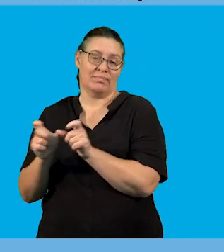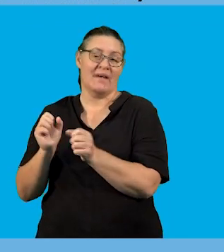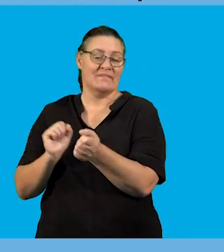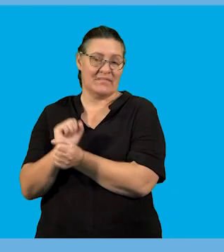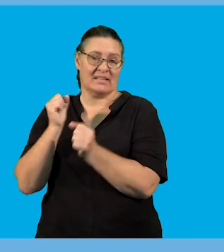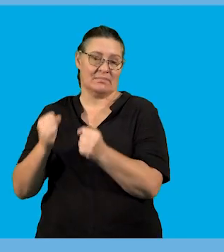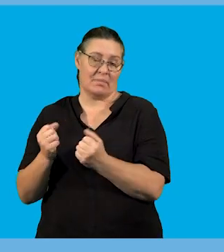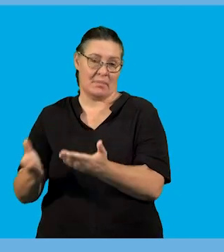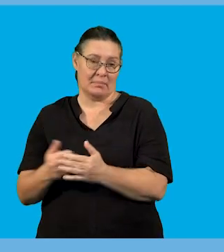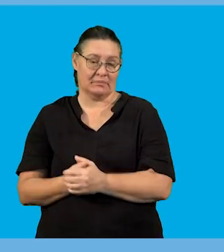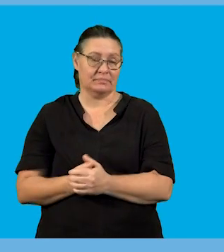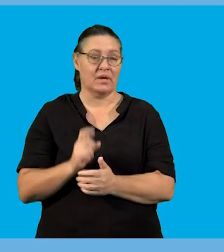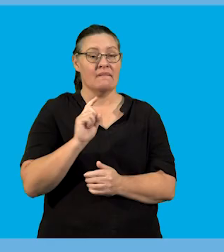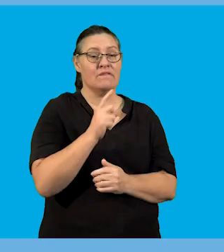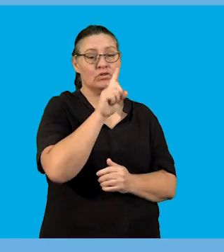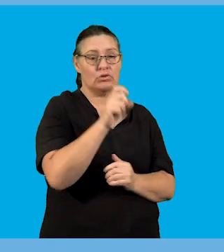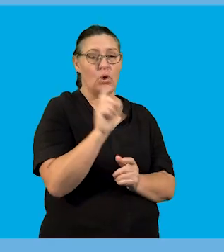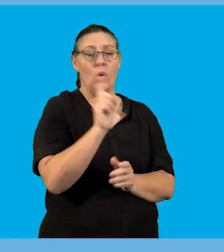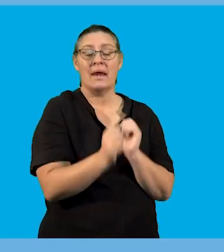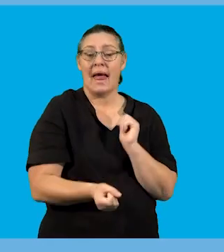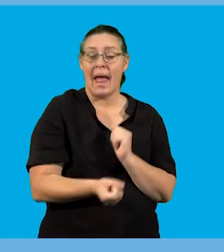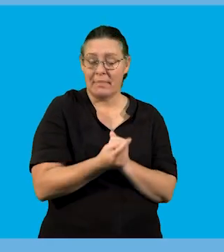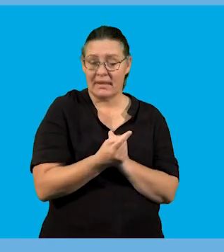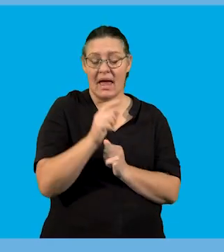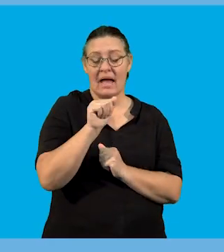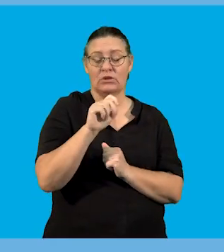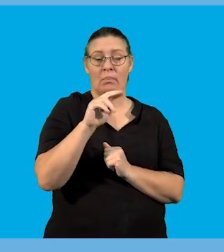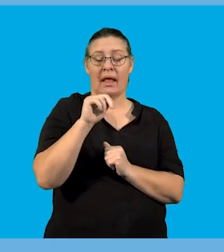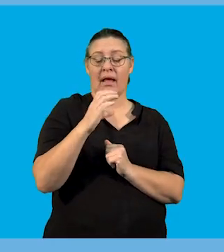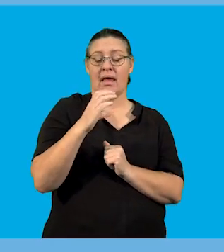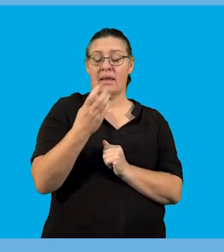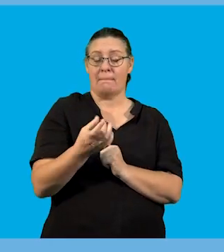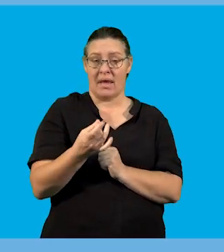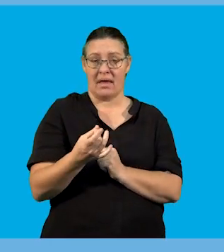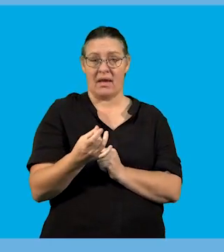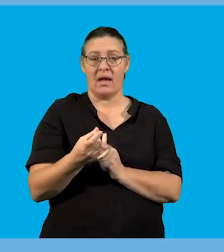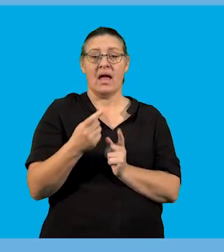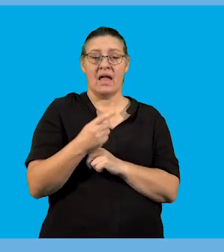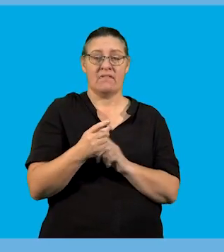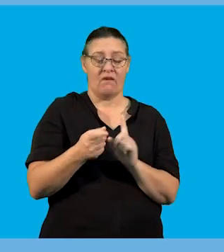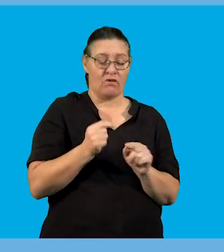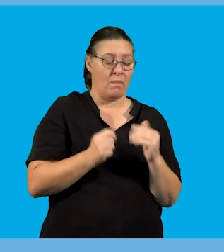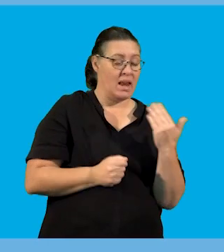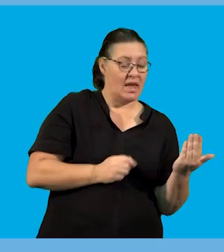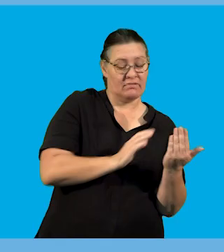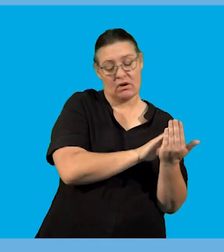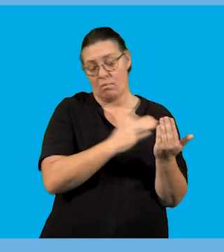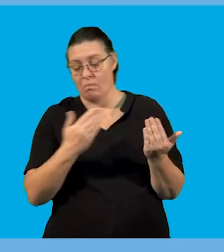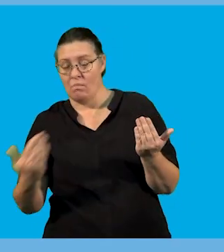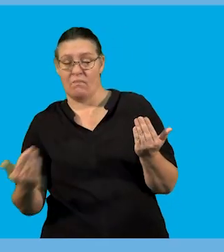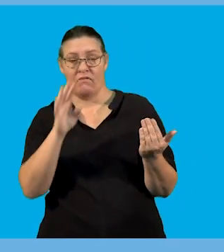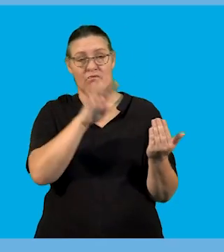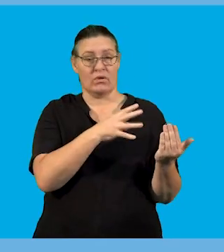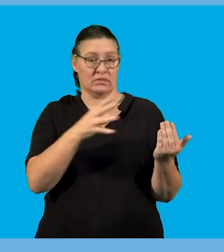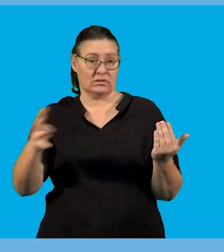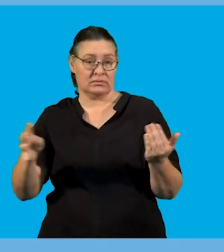ratio. So our first question is, what happens to the atomic number as you move from left to right in the